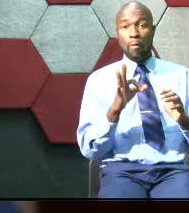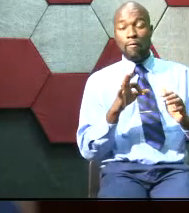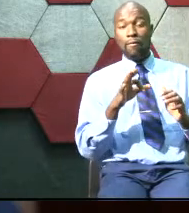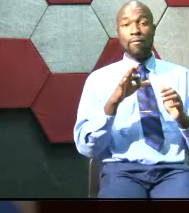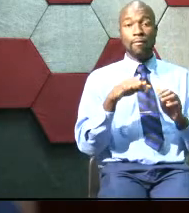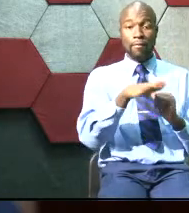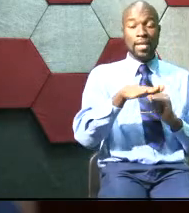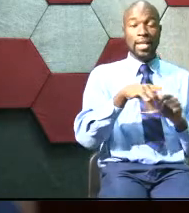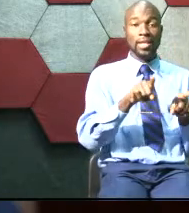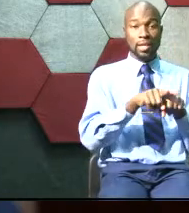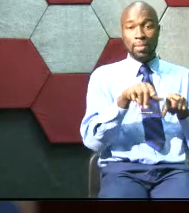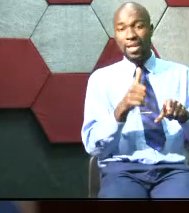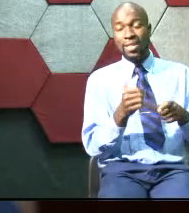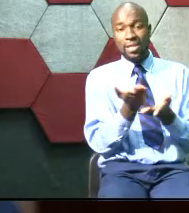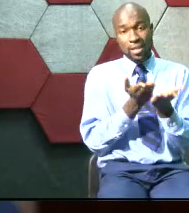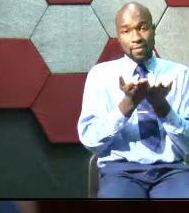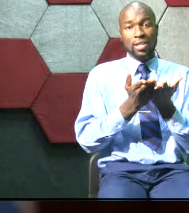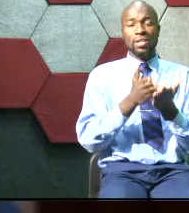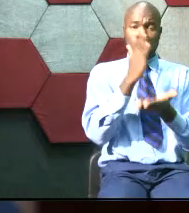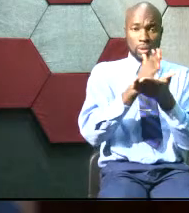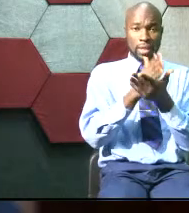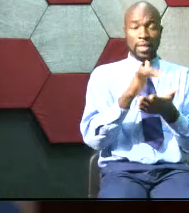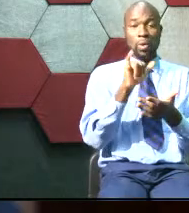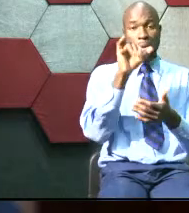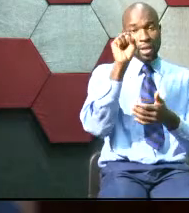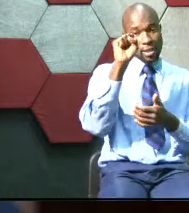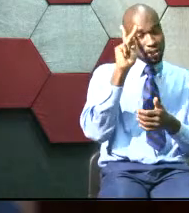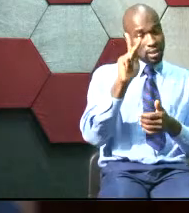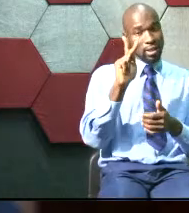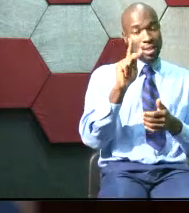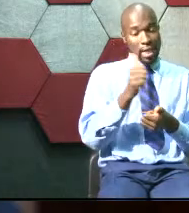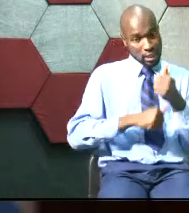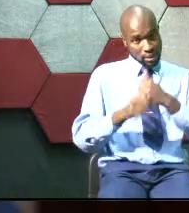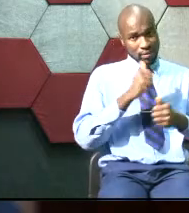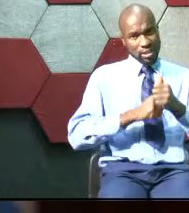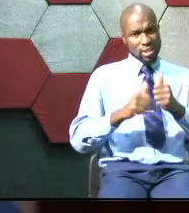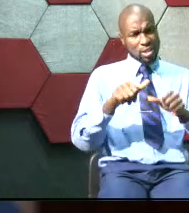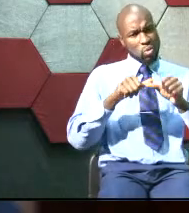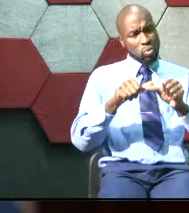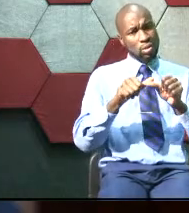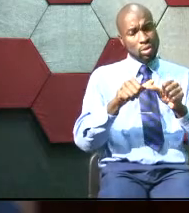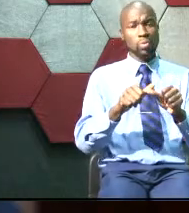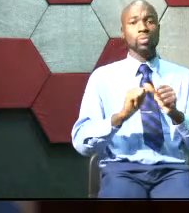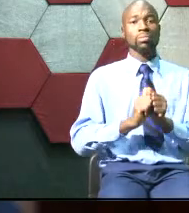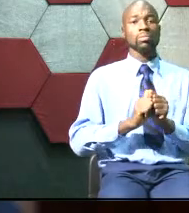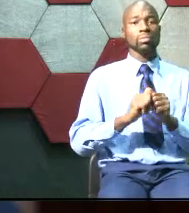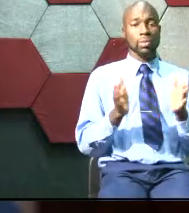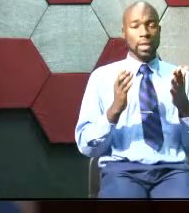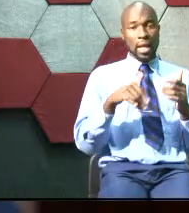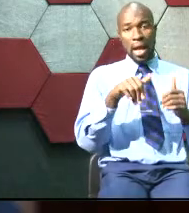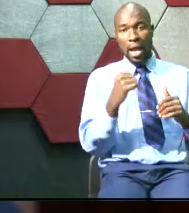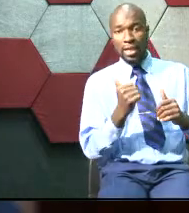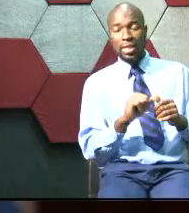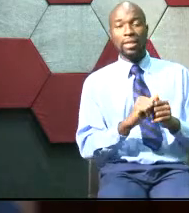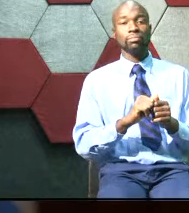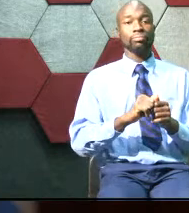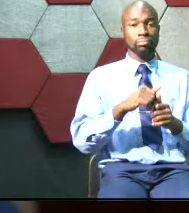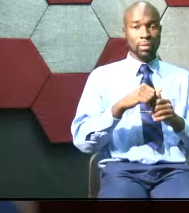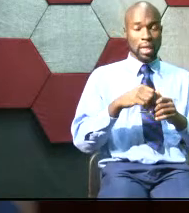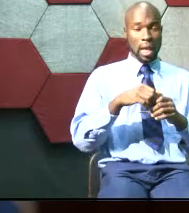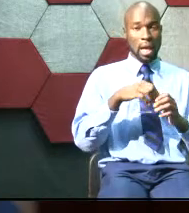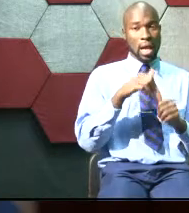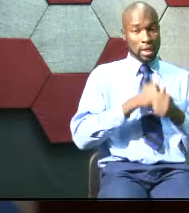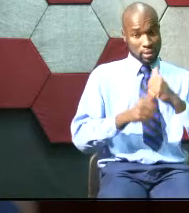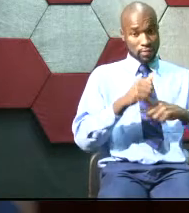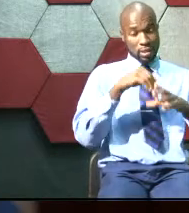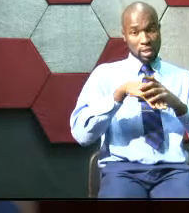Services, ensures that YSK activities complement existing co-curricular activities in the education